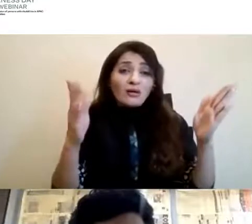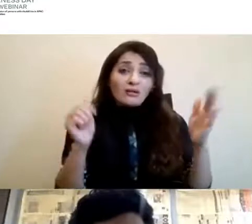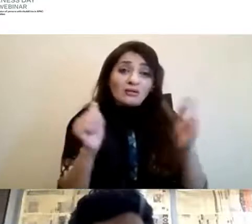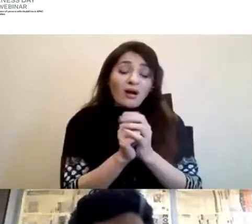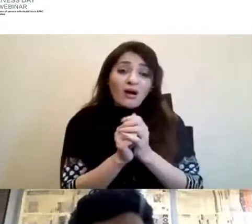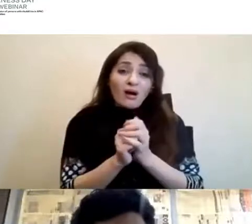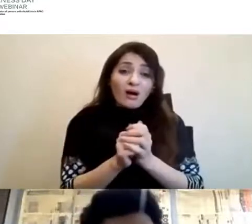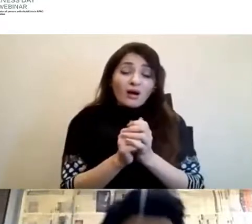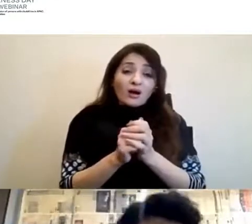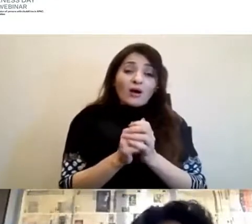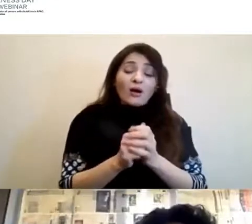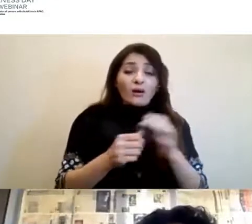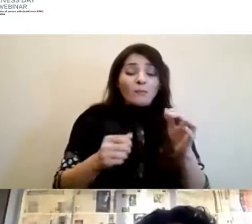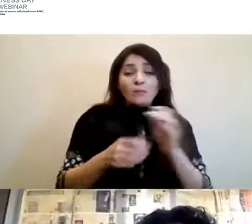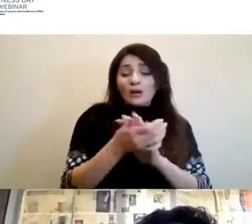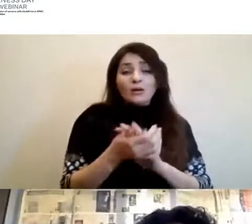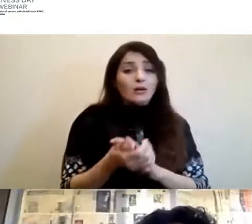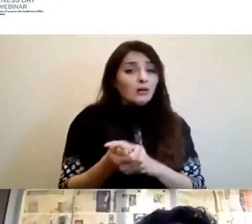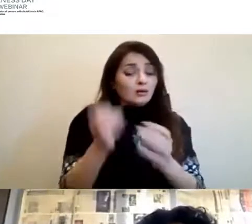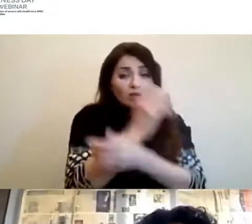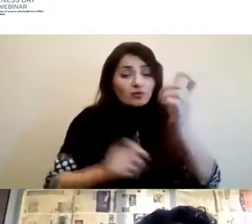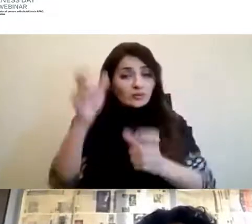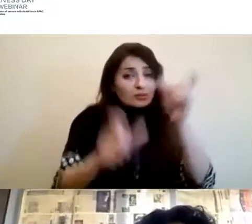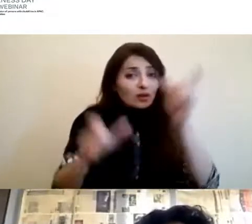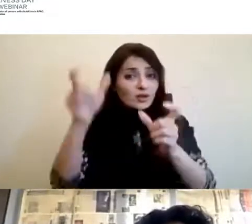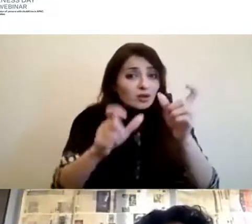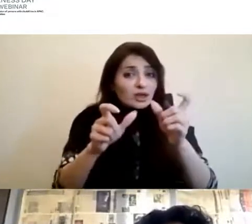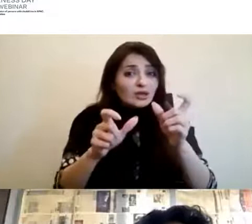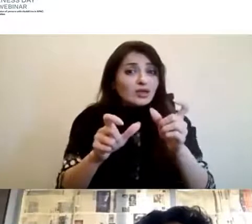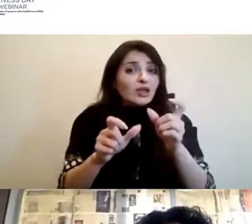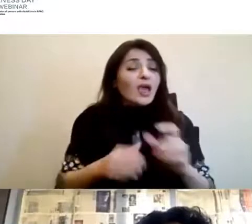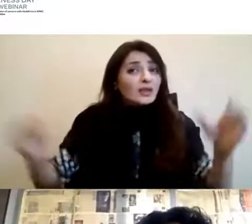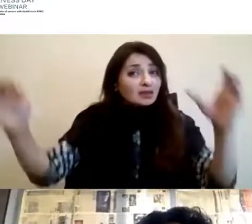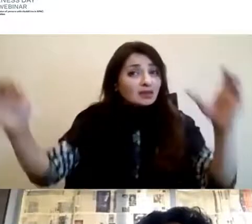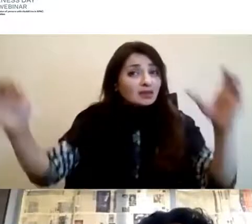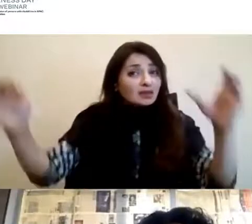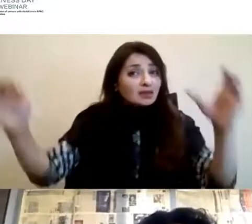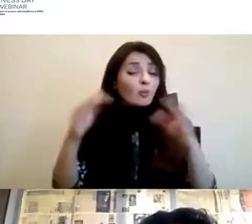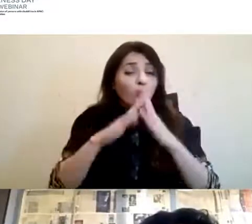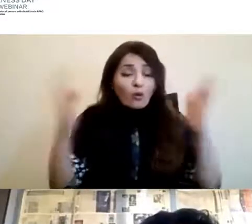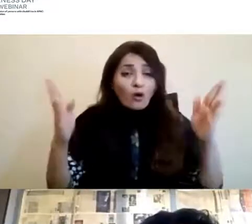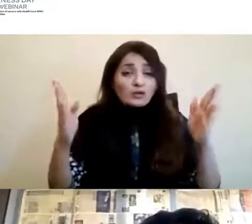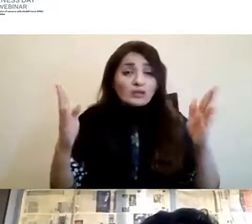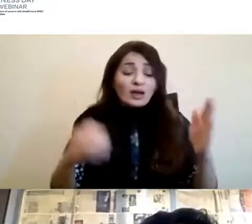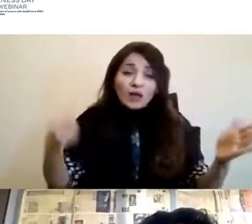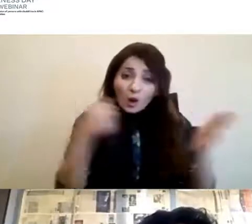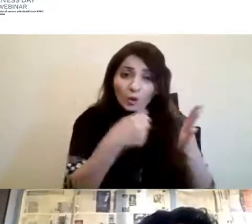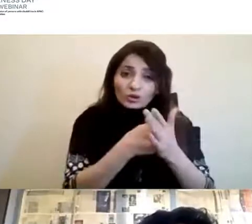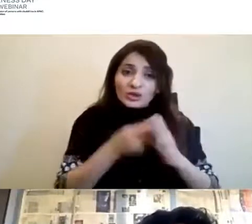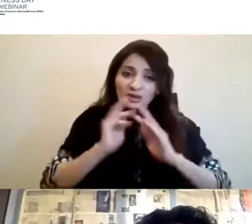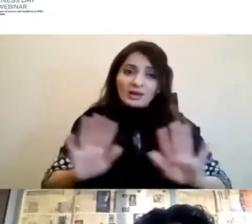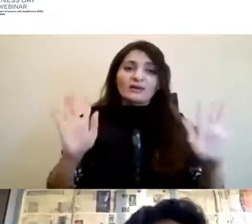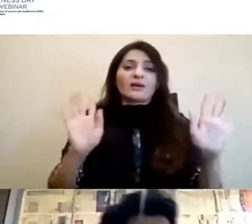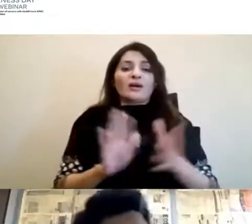including people with disabilities as we build access to the information and connections that happen across our products and